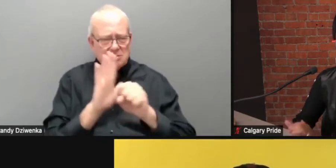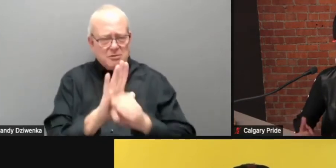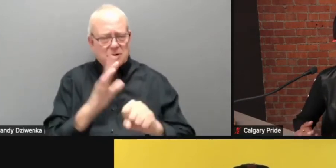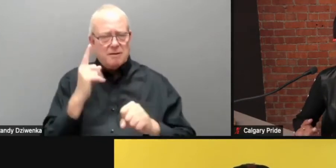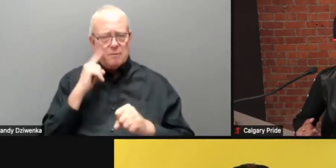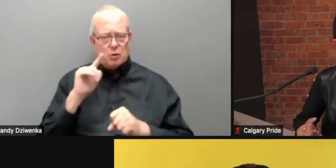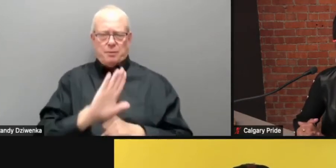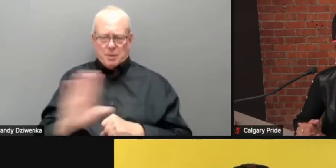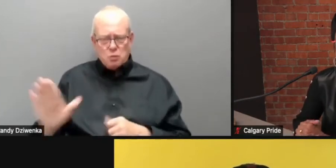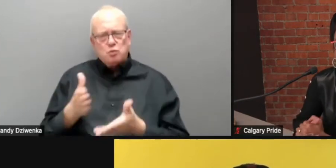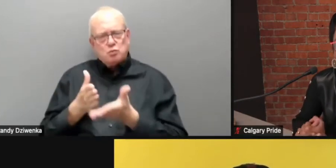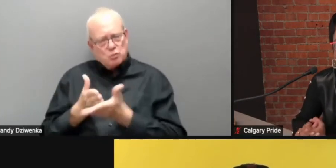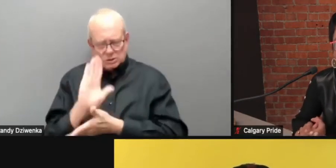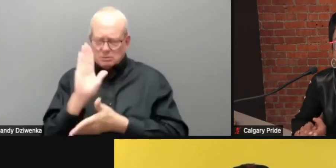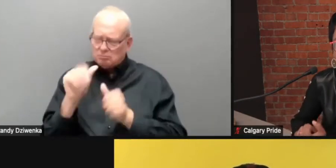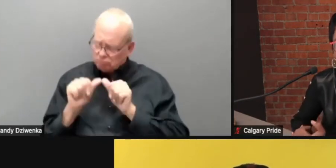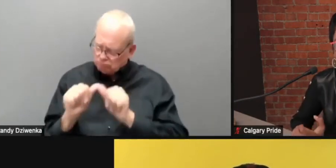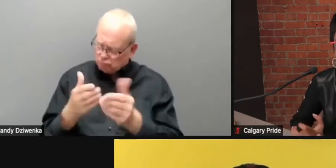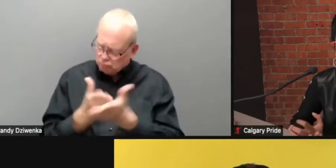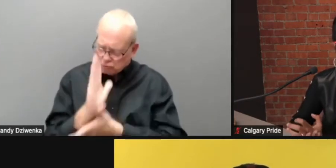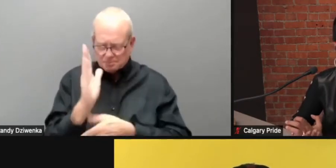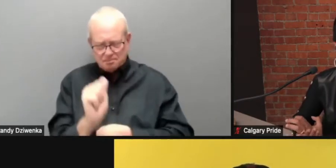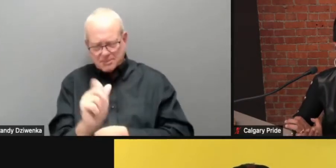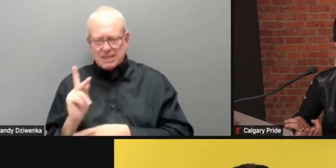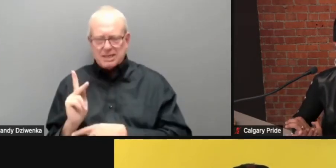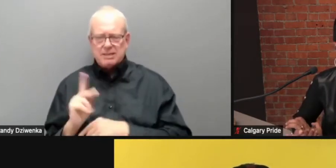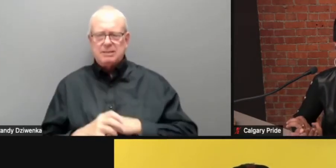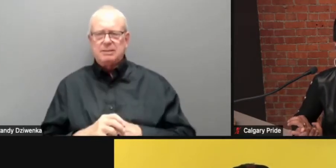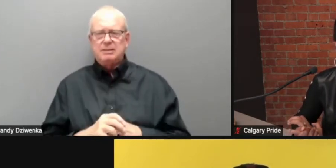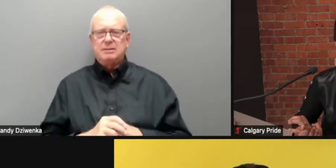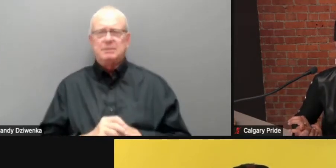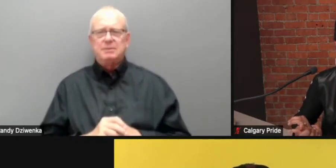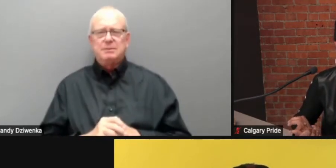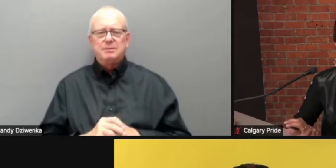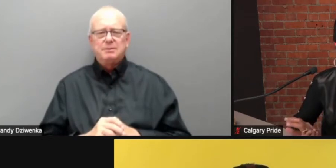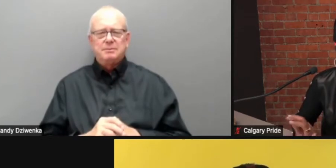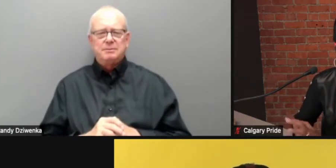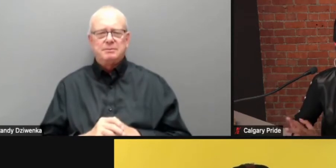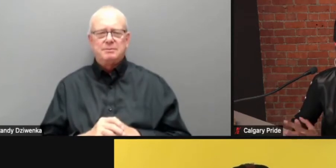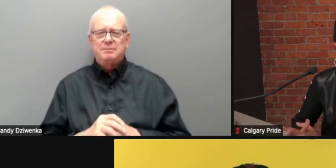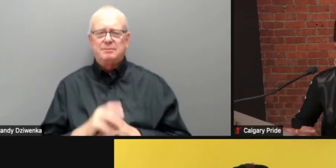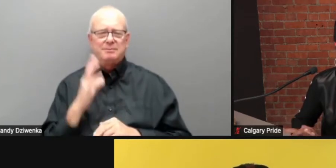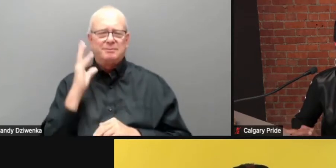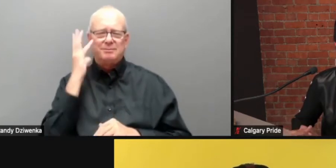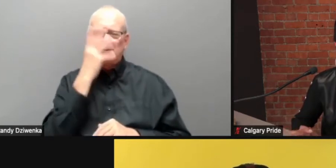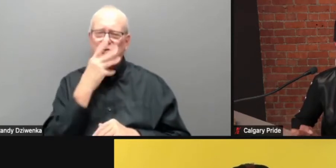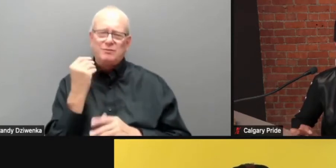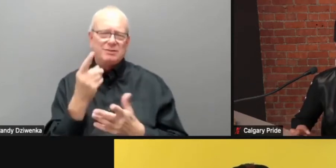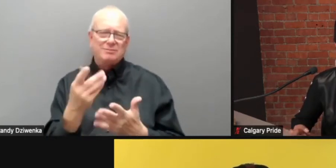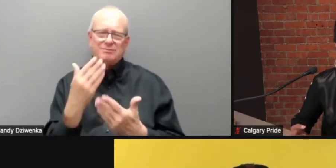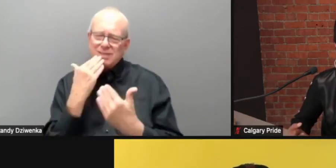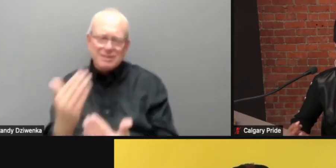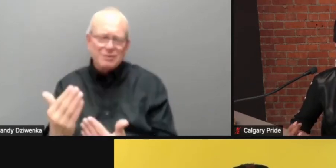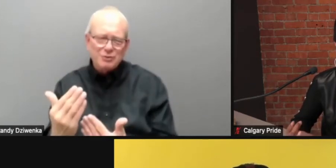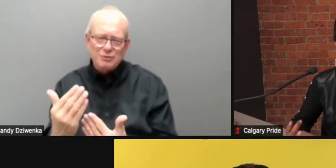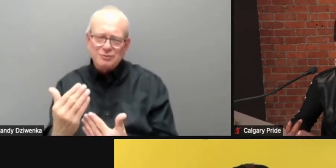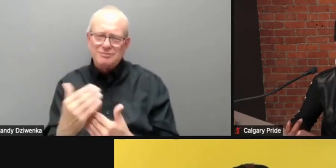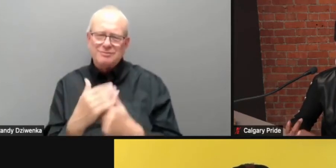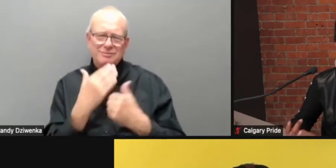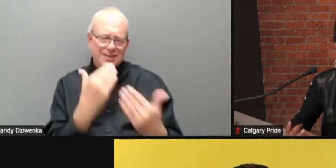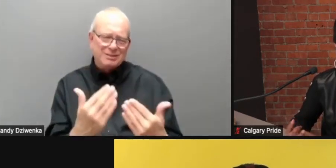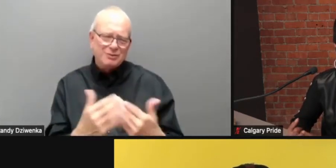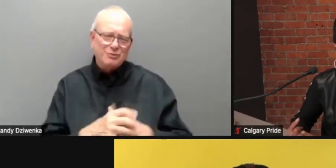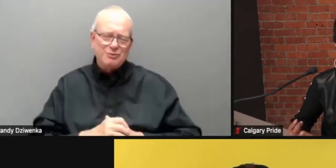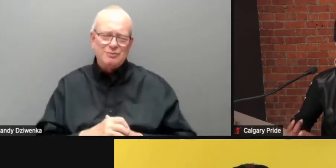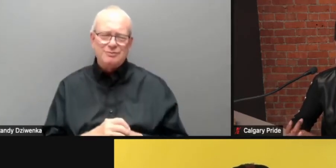That's so beautiful. Prince Manvendra, I want you to, from all of us here, we'd like to thank you for sharing